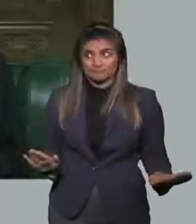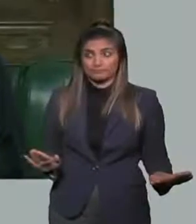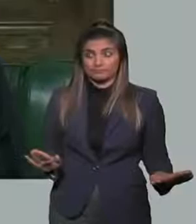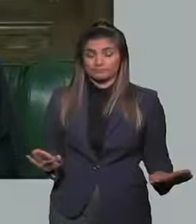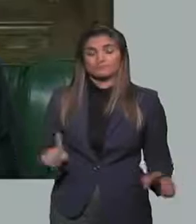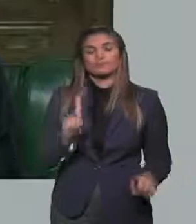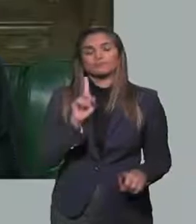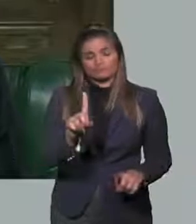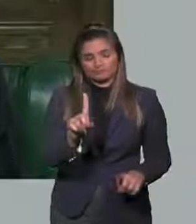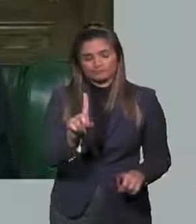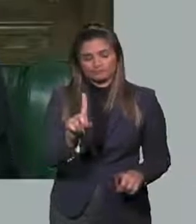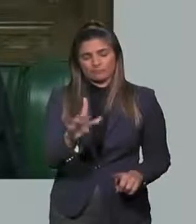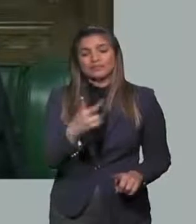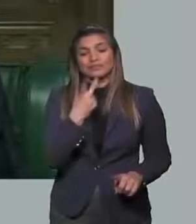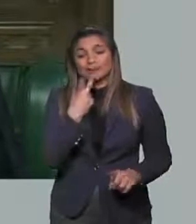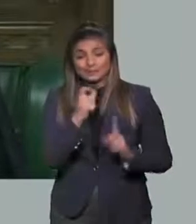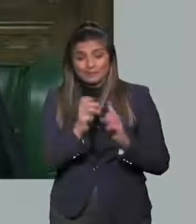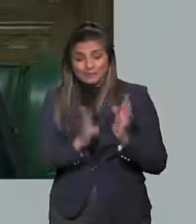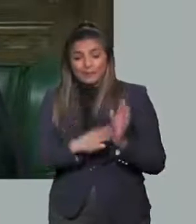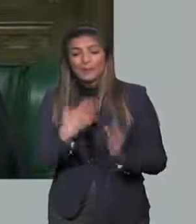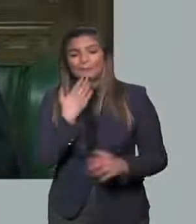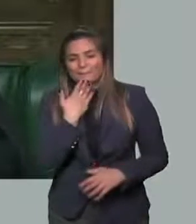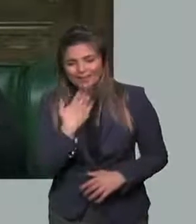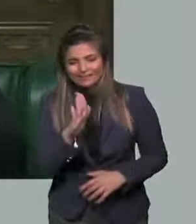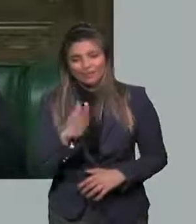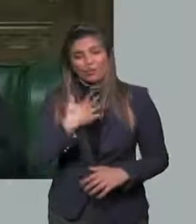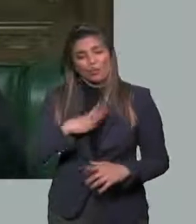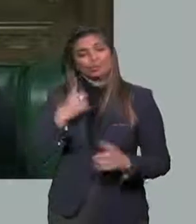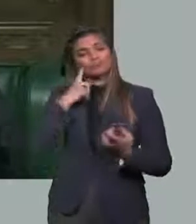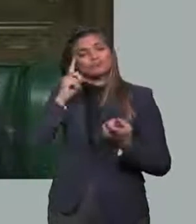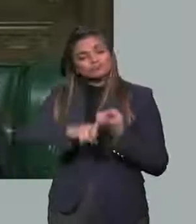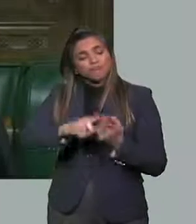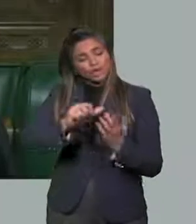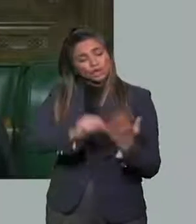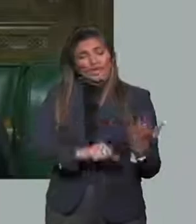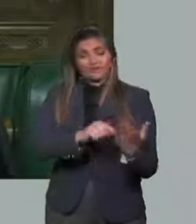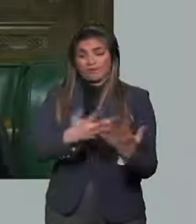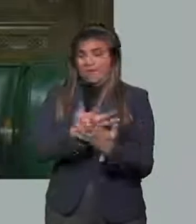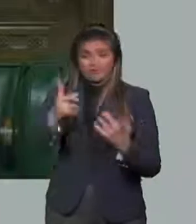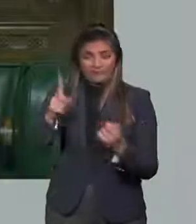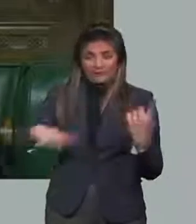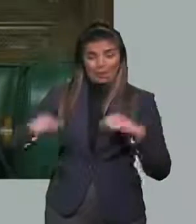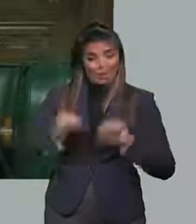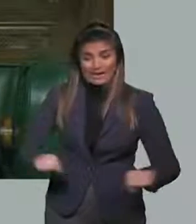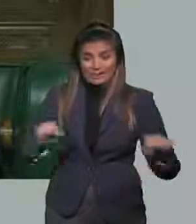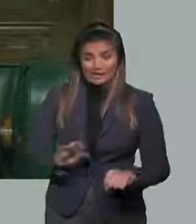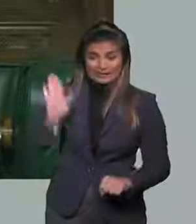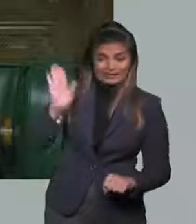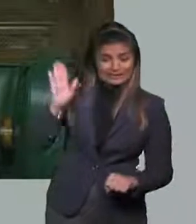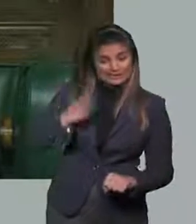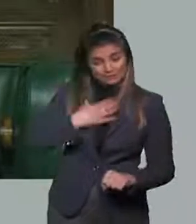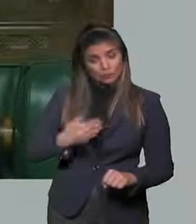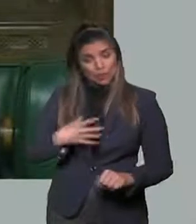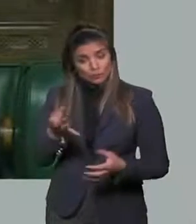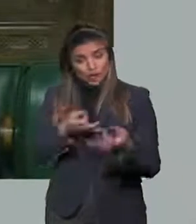What I want you to do, Deputy Prime Minister, please, if we could try and stick to the general, I have a lot of people ahead of me who are desperate to get in